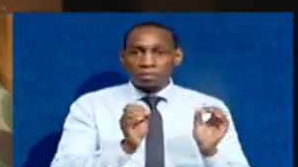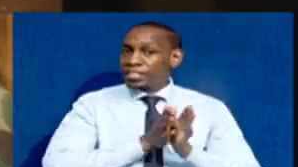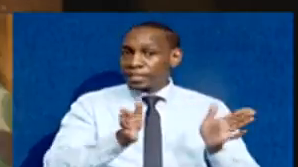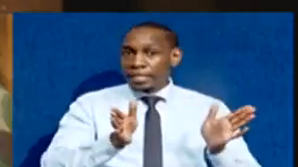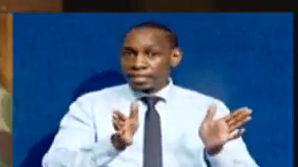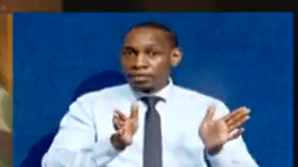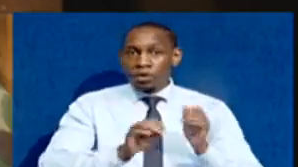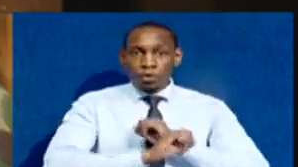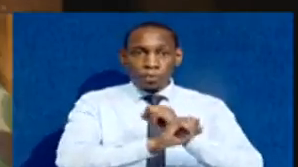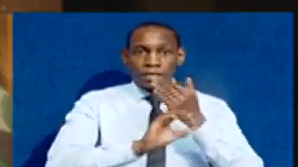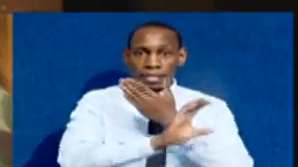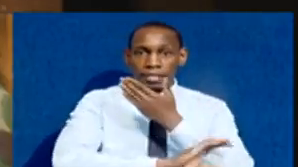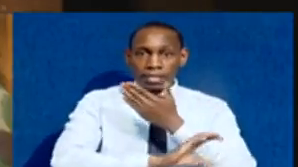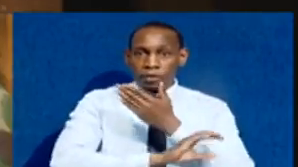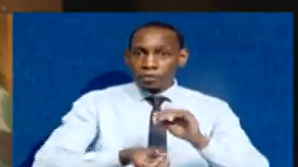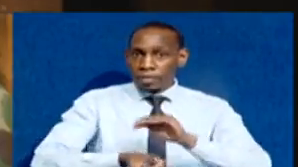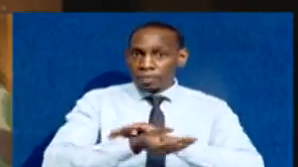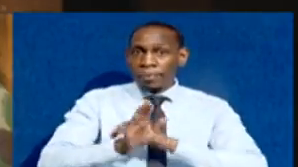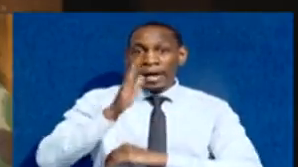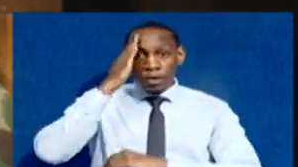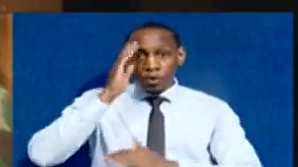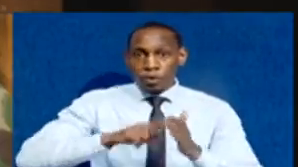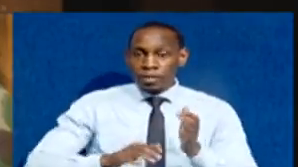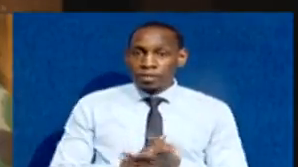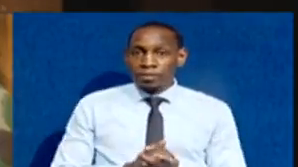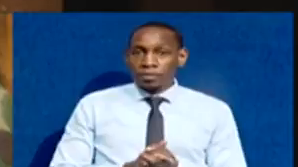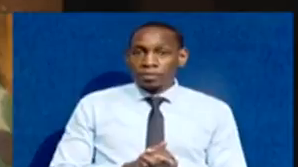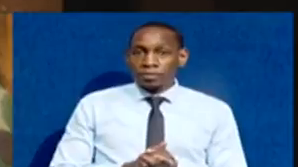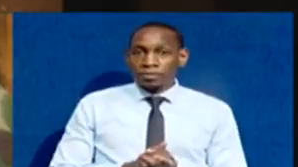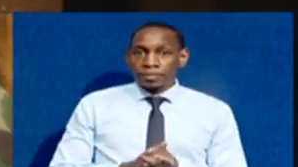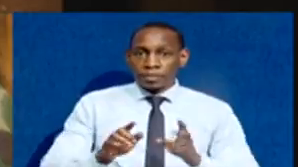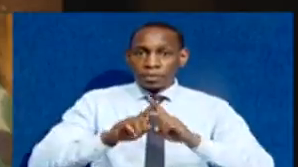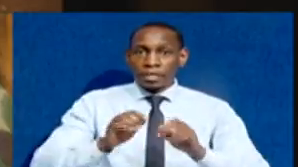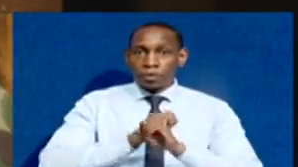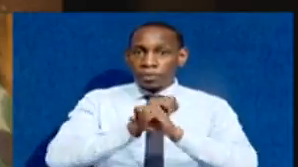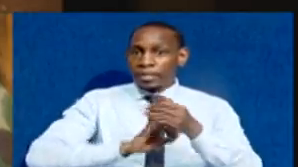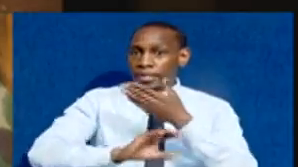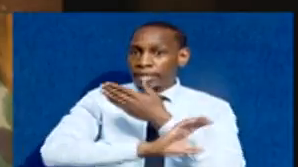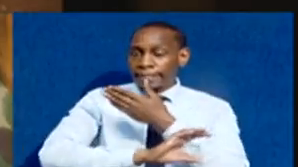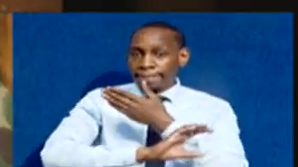extent that Linda Nchi is defined. As you know, we got into Linda Nchi